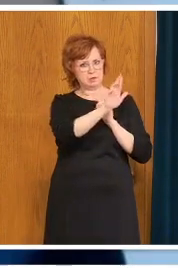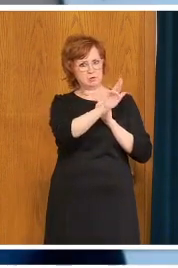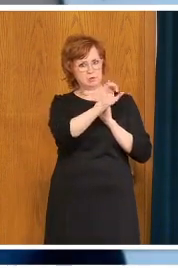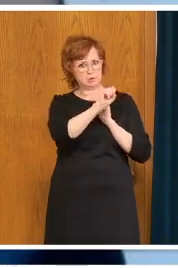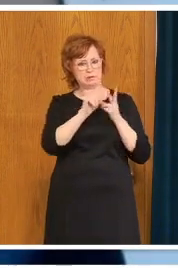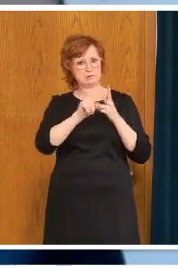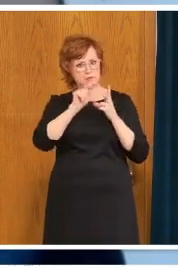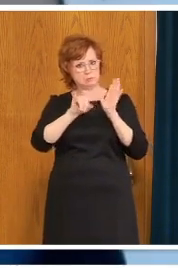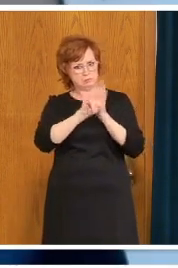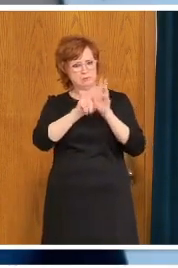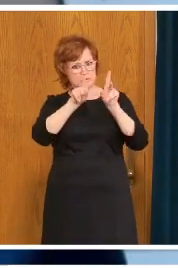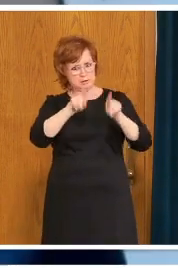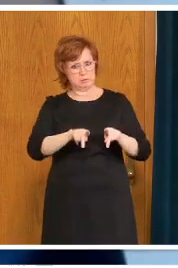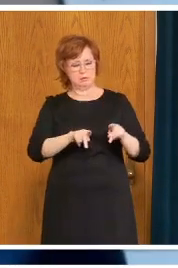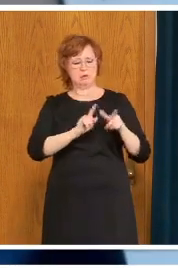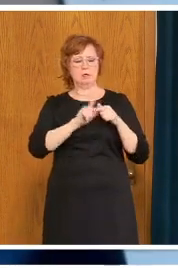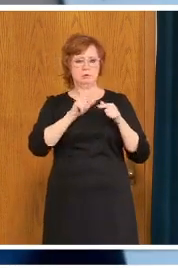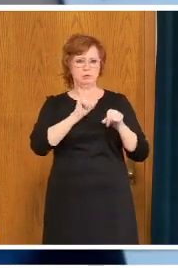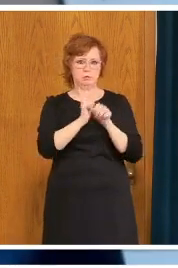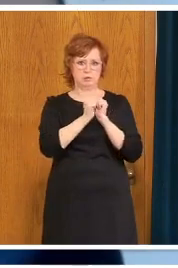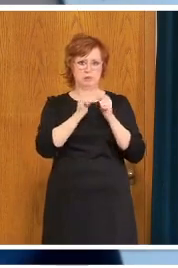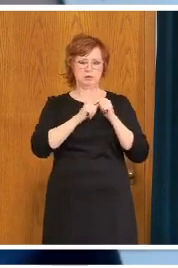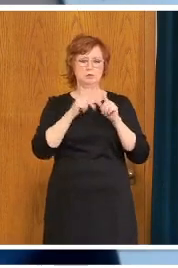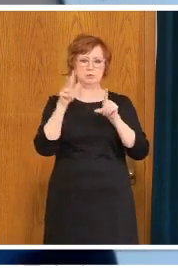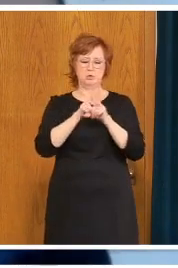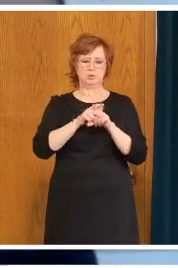at the clinic, work with them to book a different appointment.